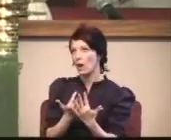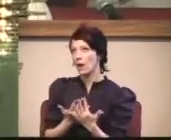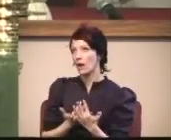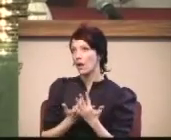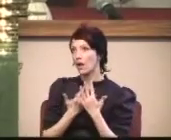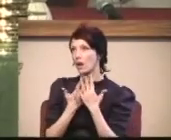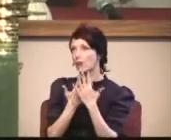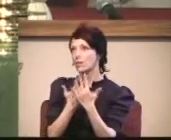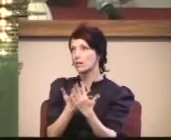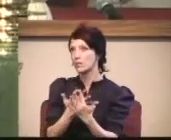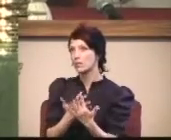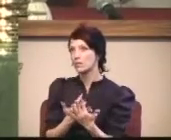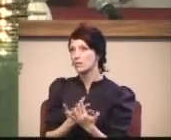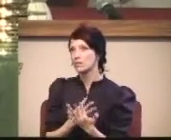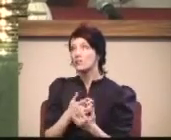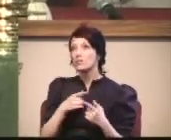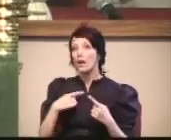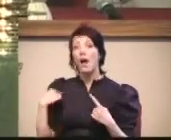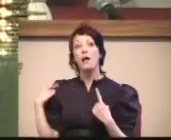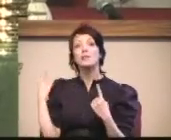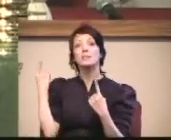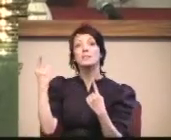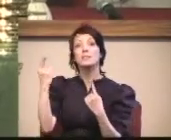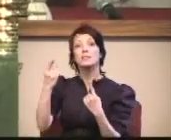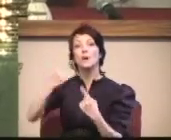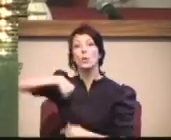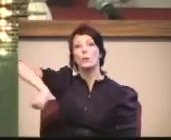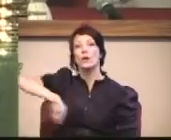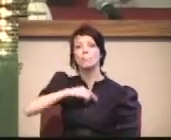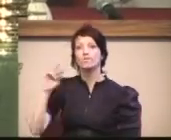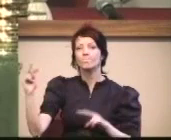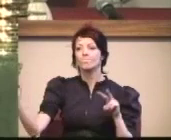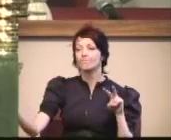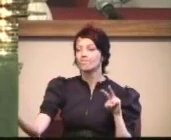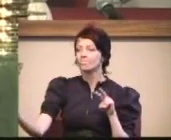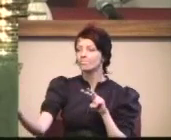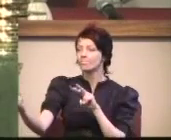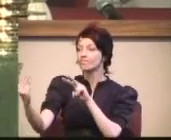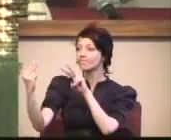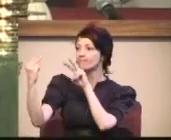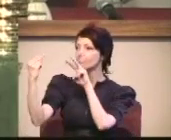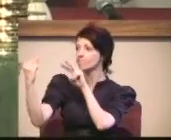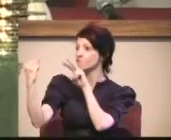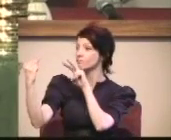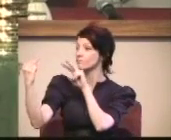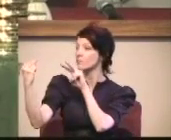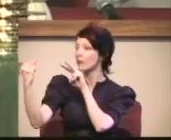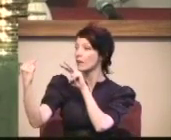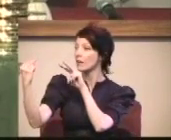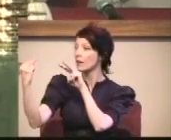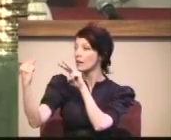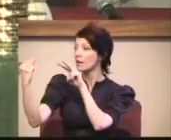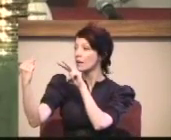are standing face to face.